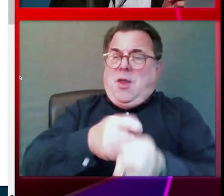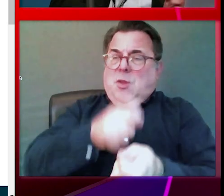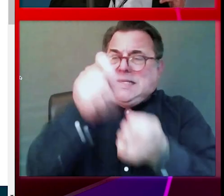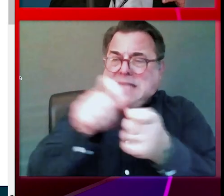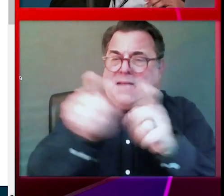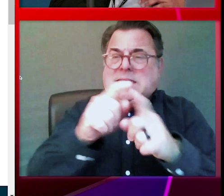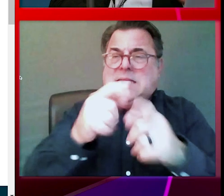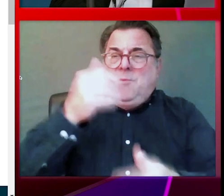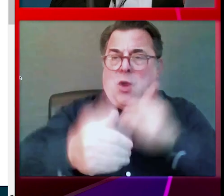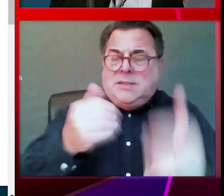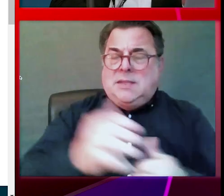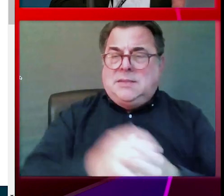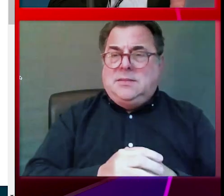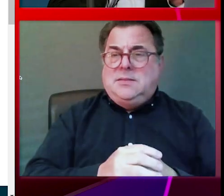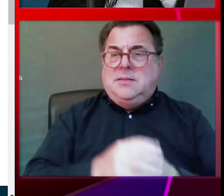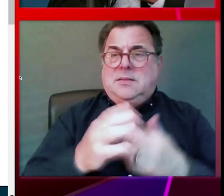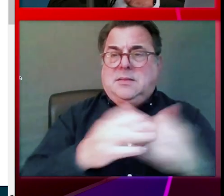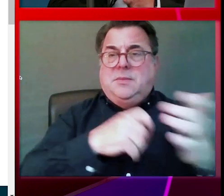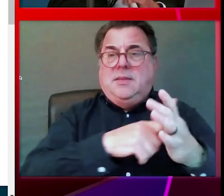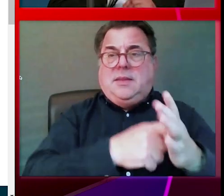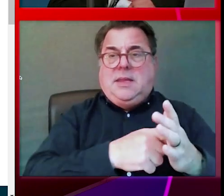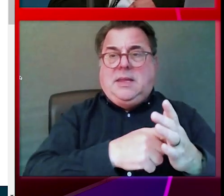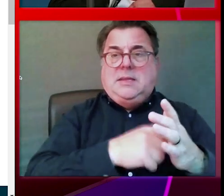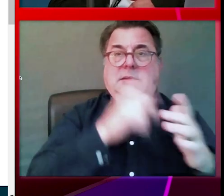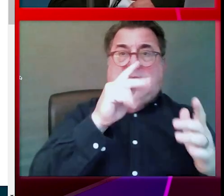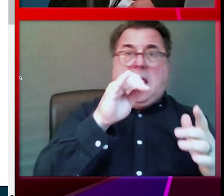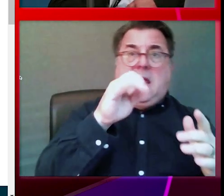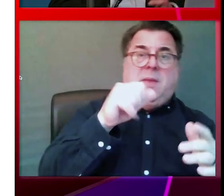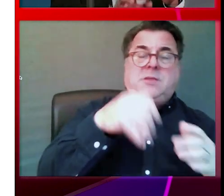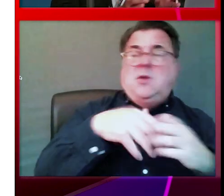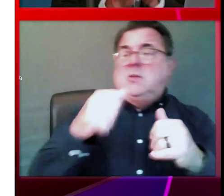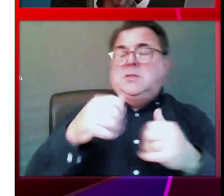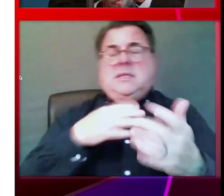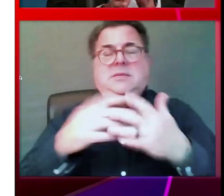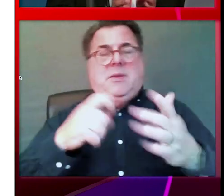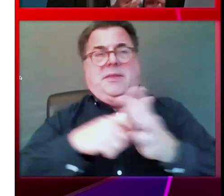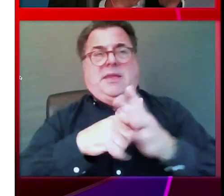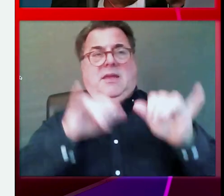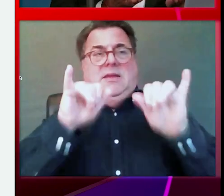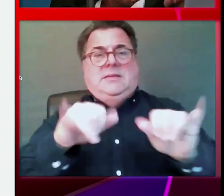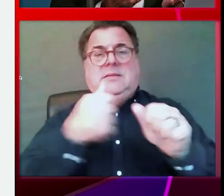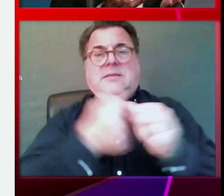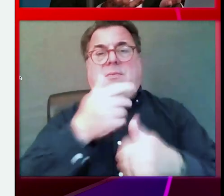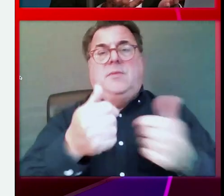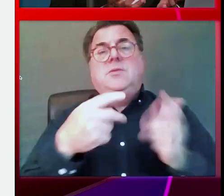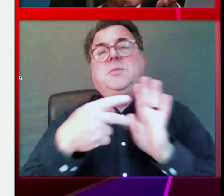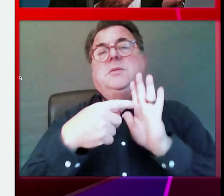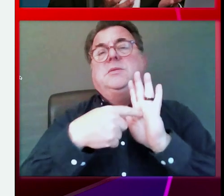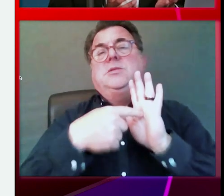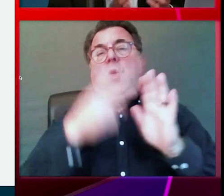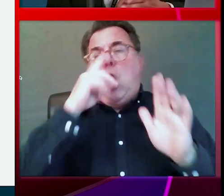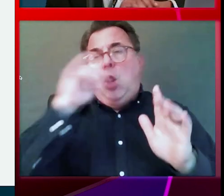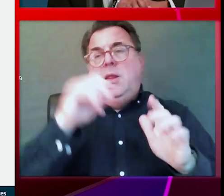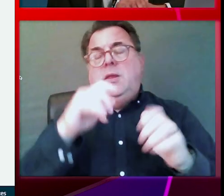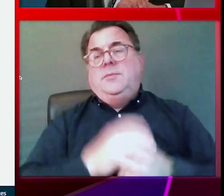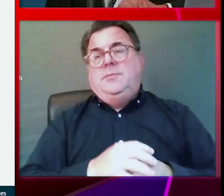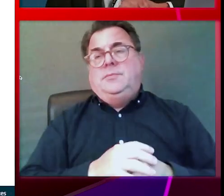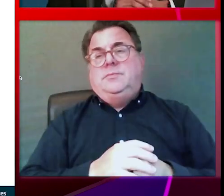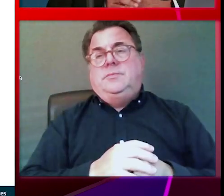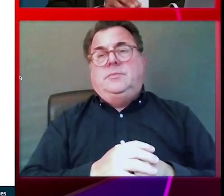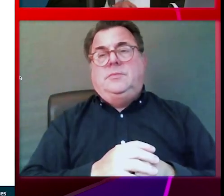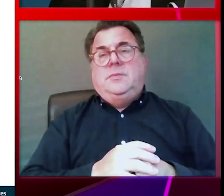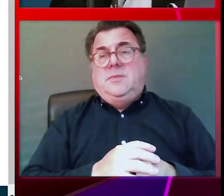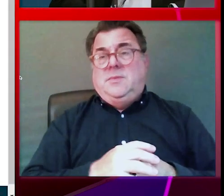matter whether the key is in KMS or key is outside of the AWS okay. cloud. And we're going to look at a little bit, how does this key look like? Okay. Everything's looking familiar so